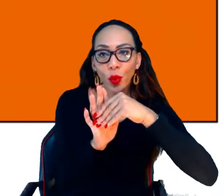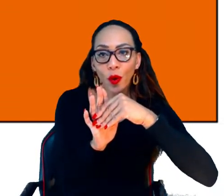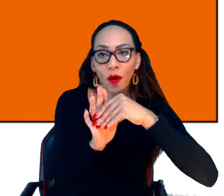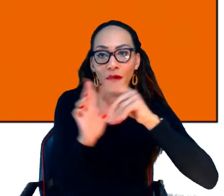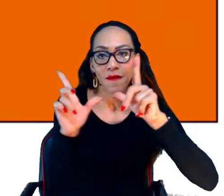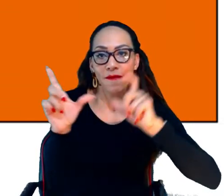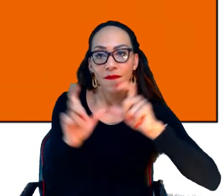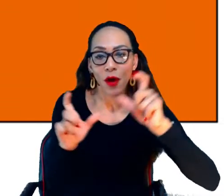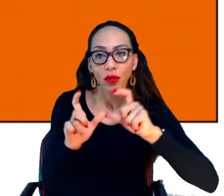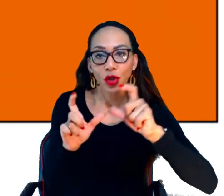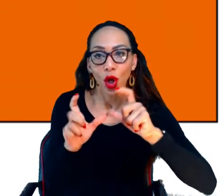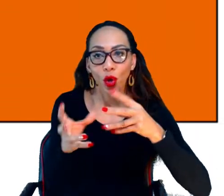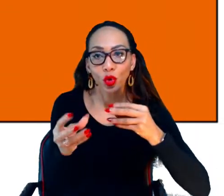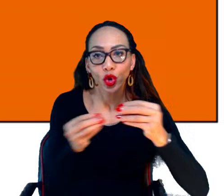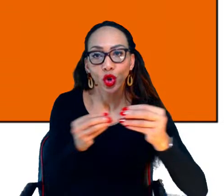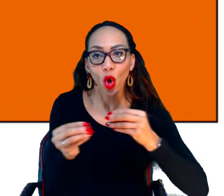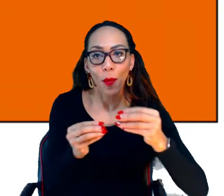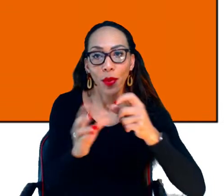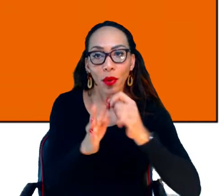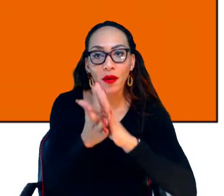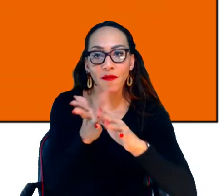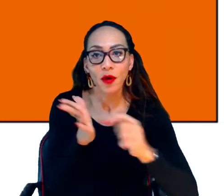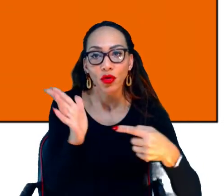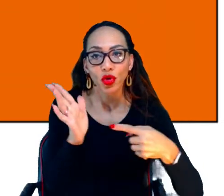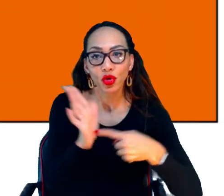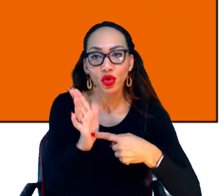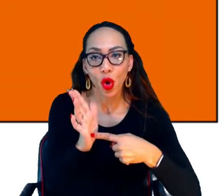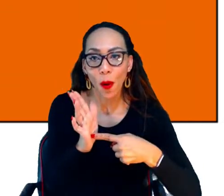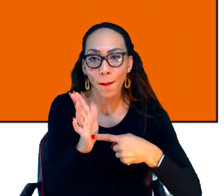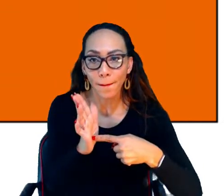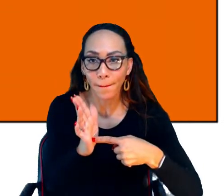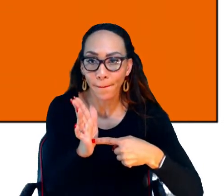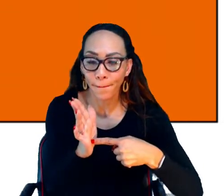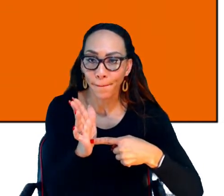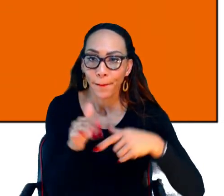don't know why that hasn't come up there, the slide.